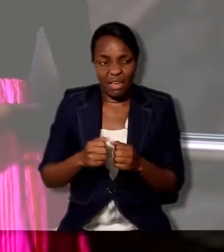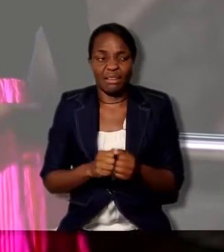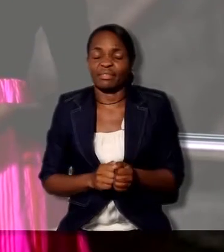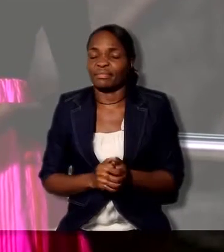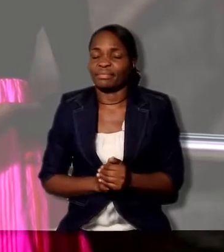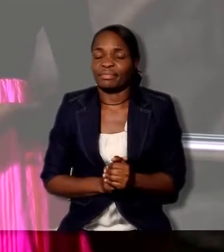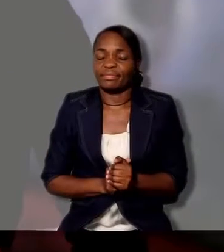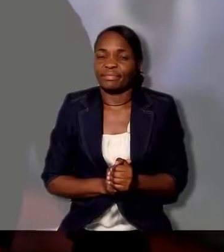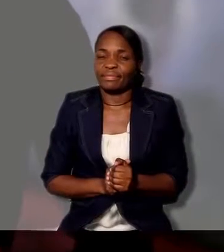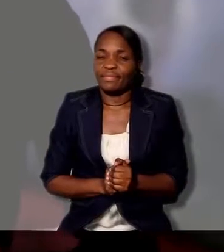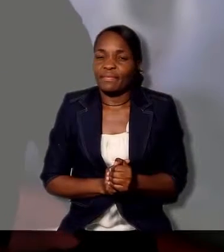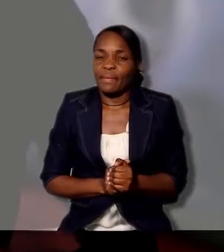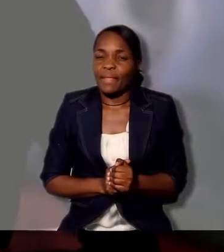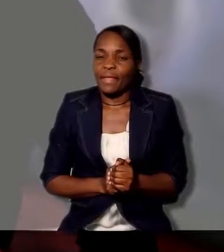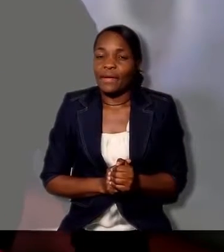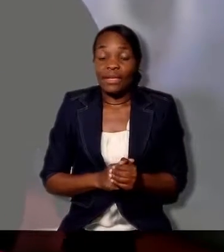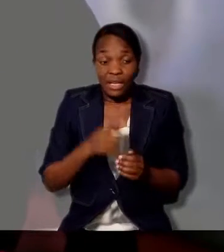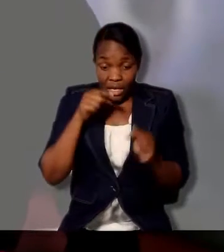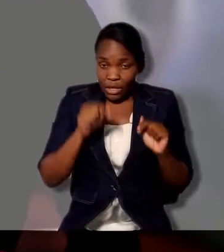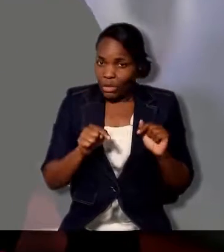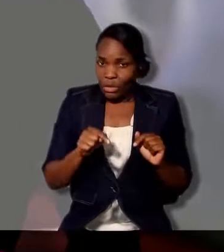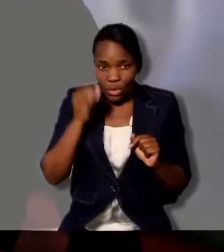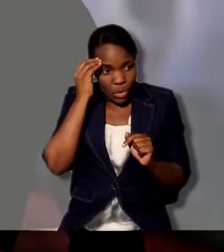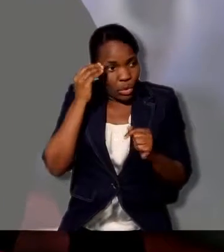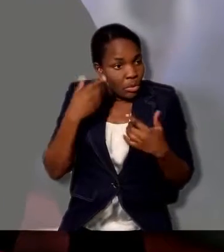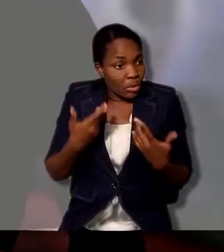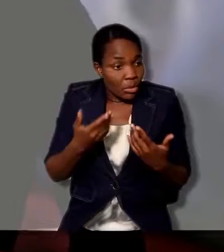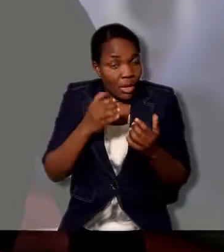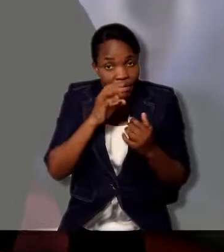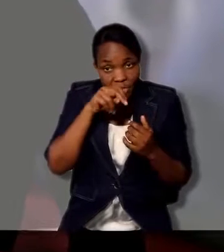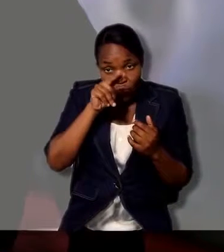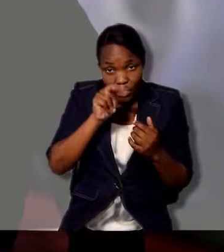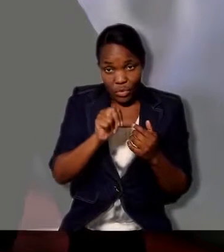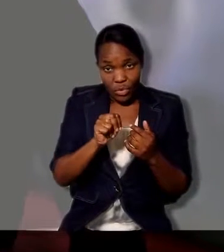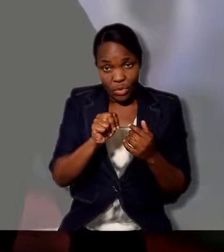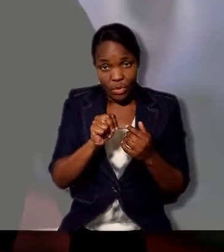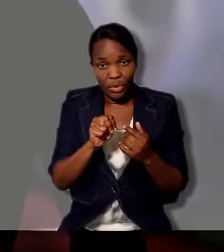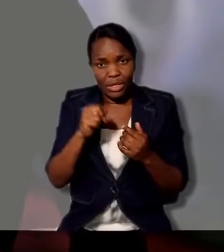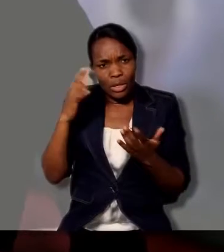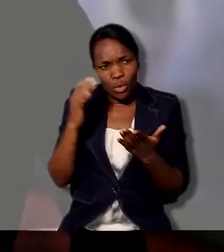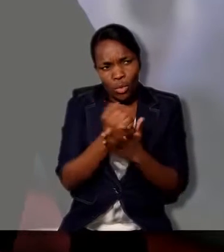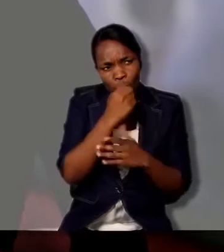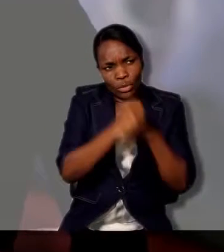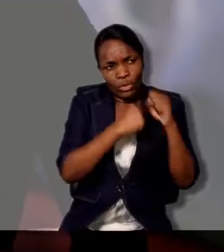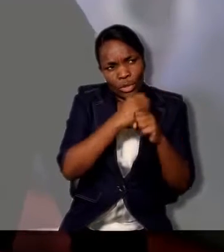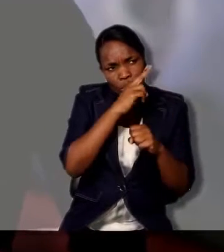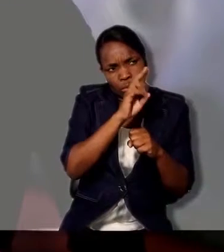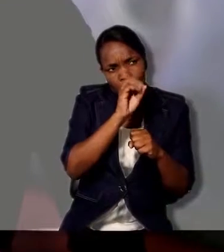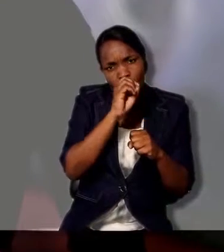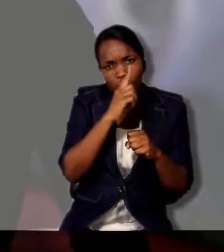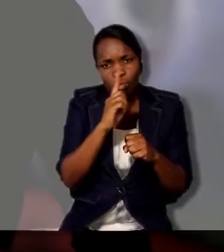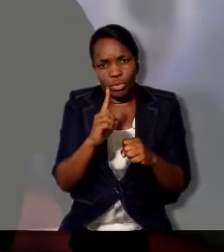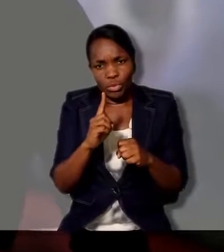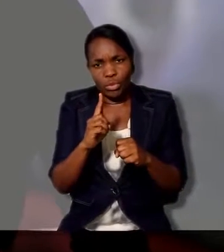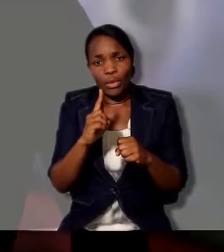biased. It is still noteworthy to add that the UN organization won the 2001 Nobel Peace